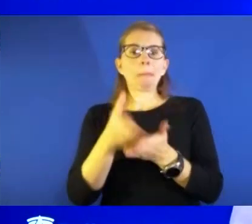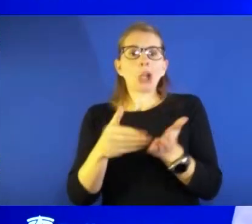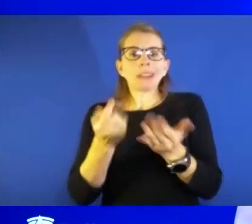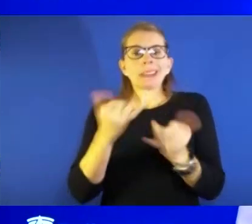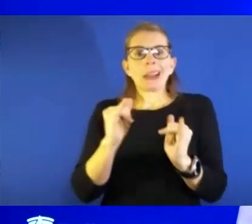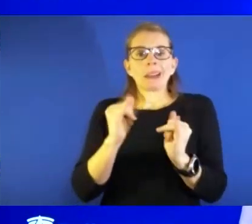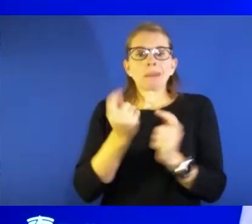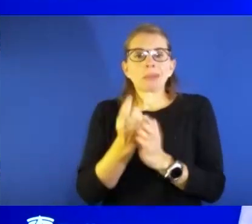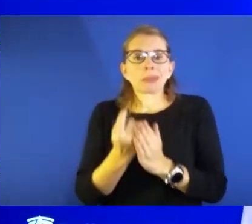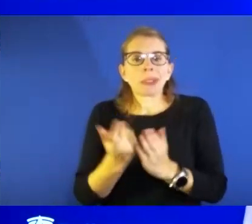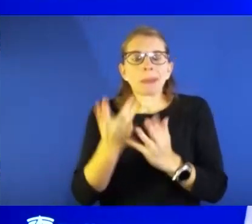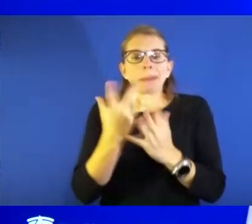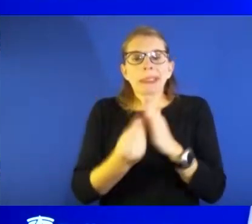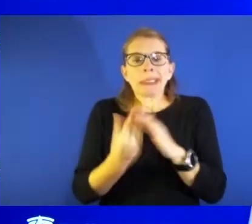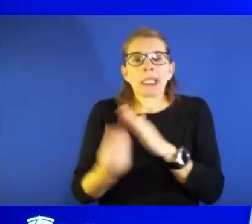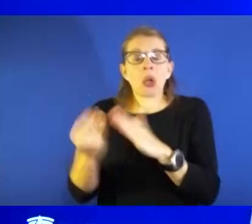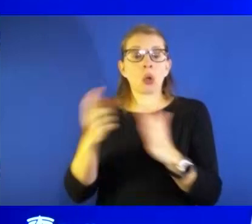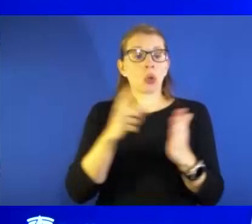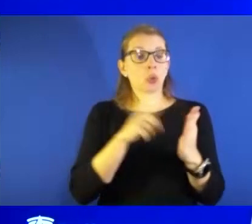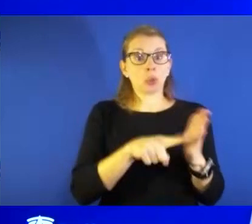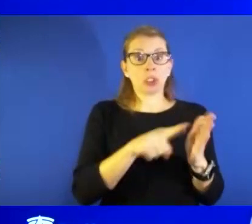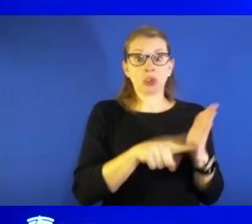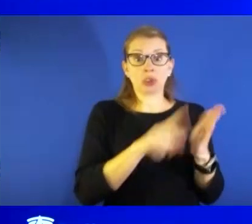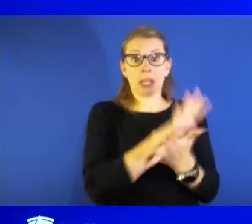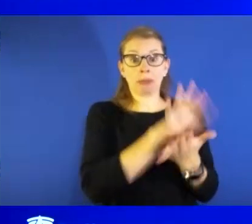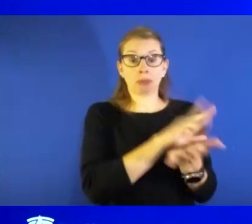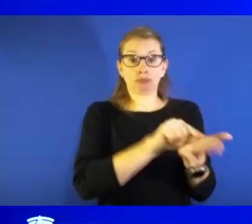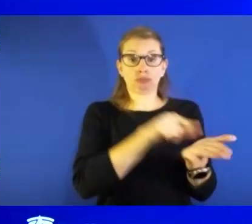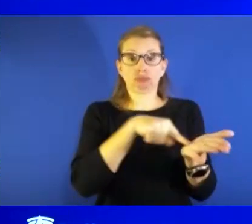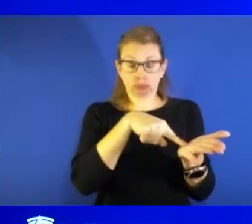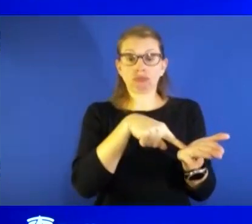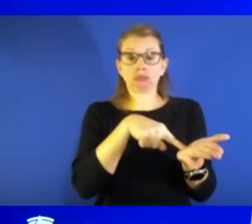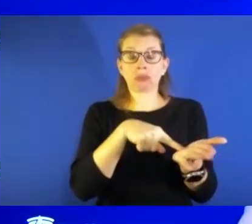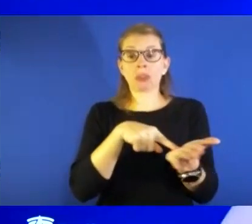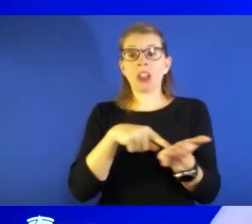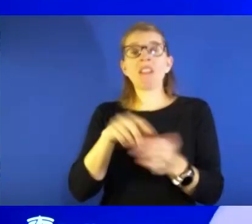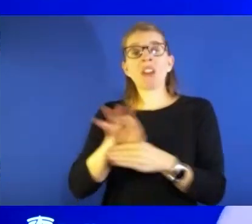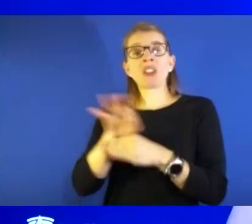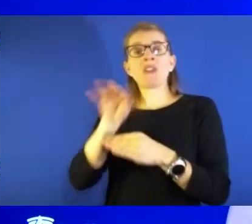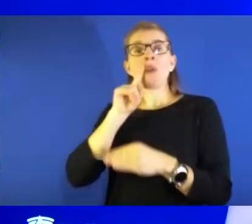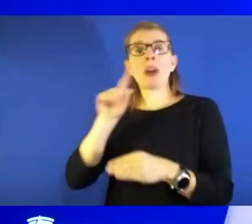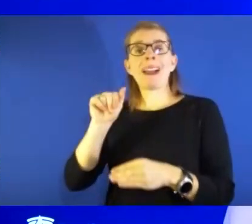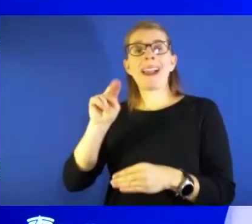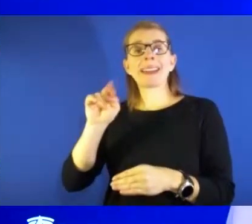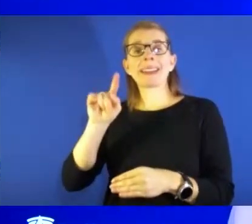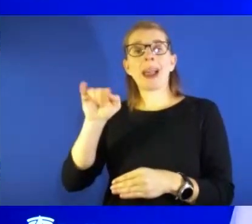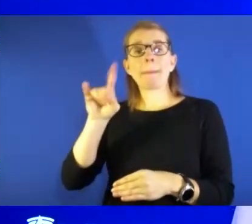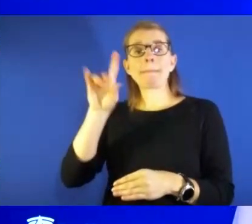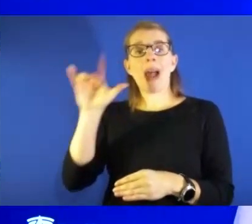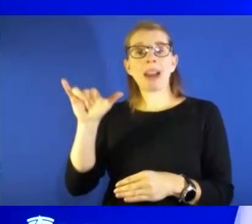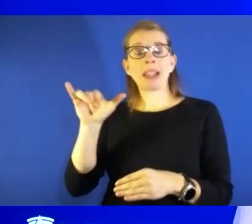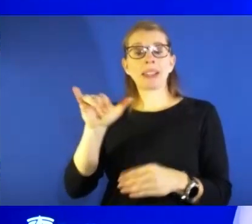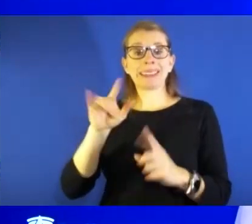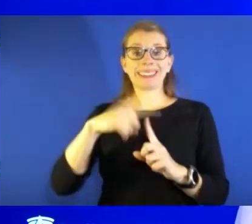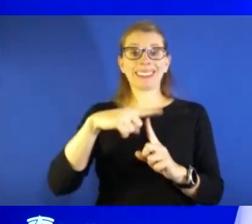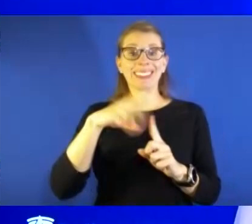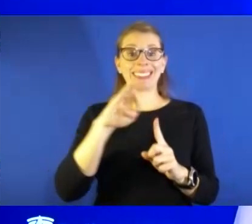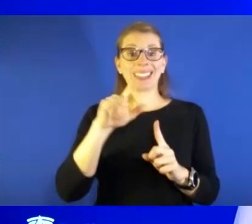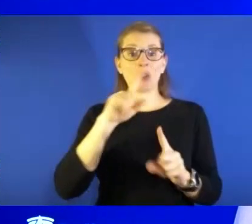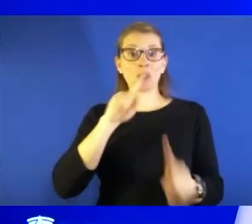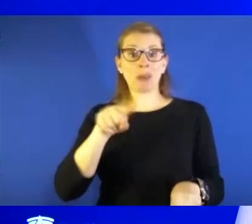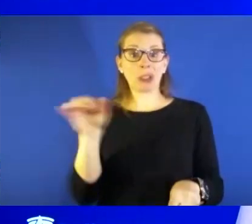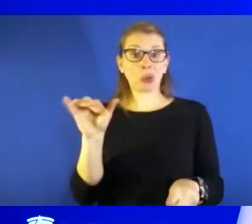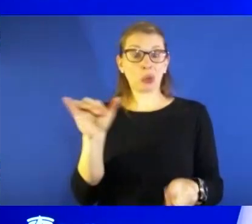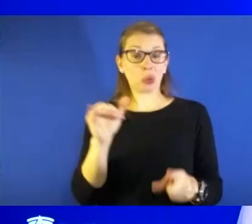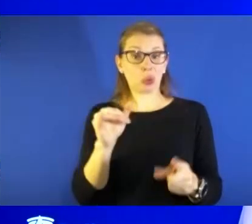research papers, we also do understand that it is a function of antibodies, but also T cell responses. I don't think that having COVID